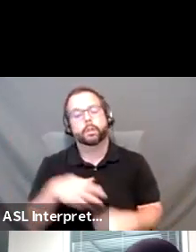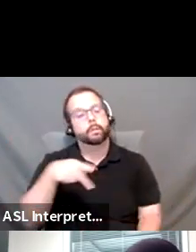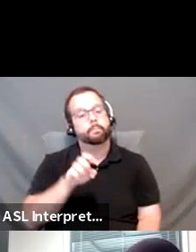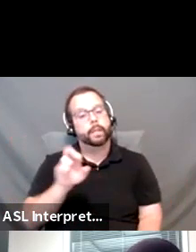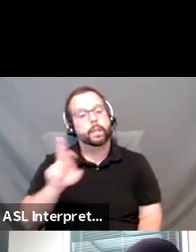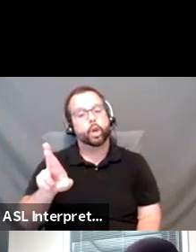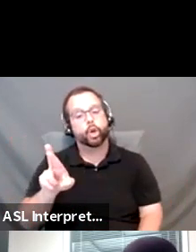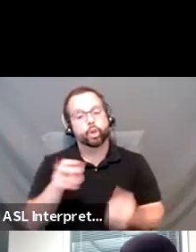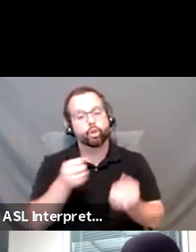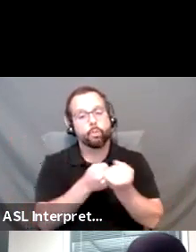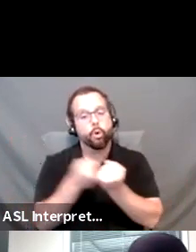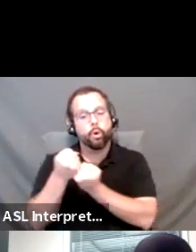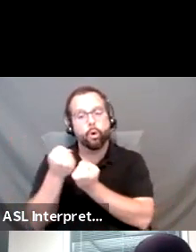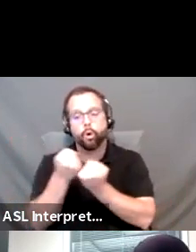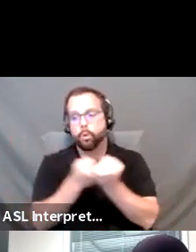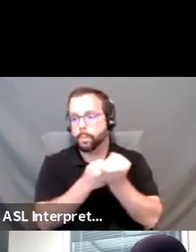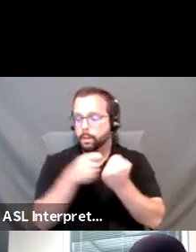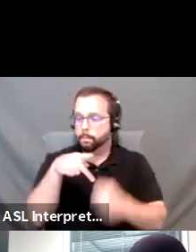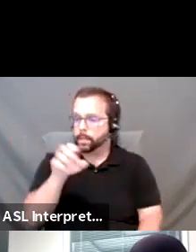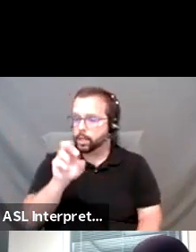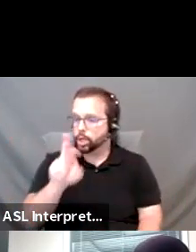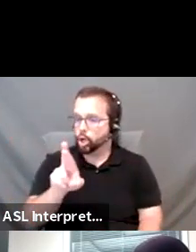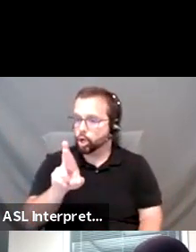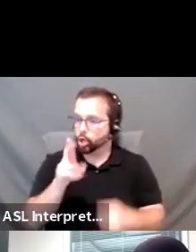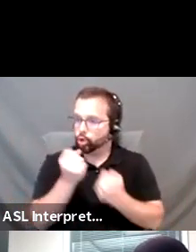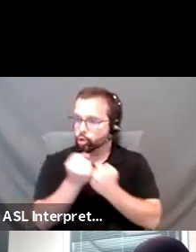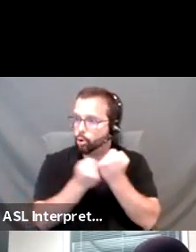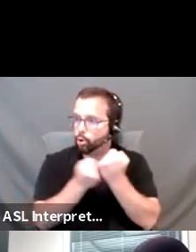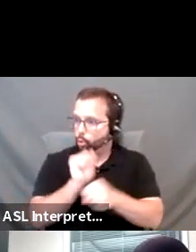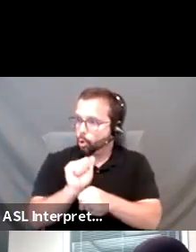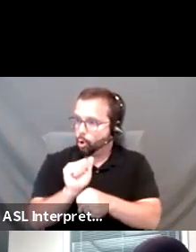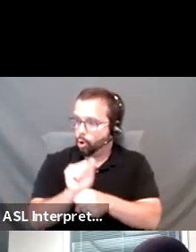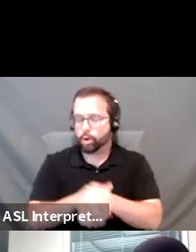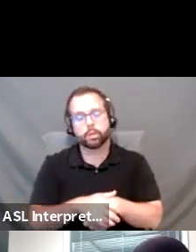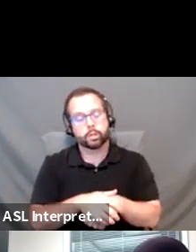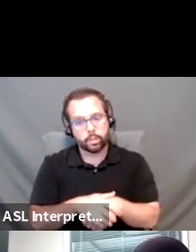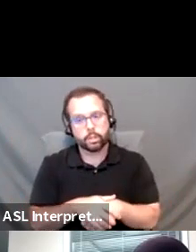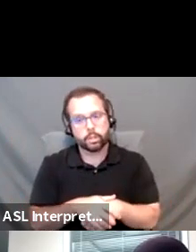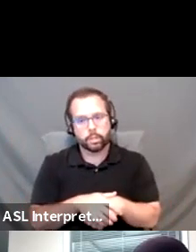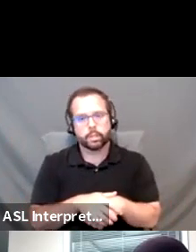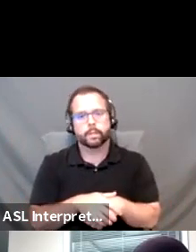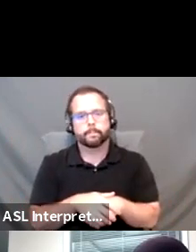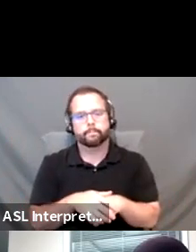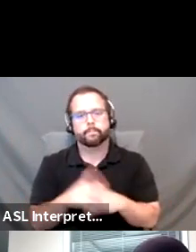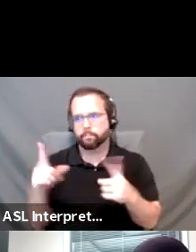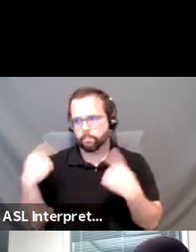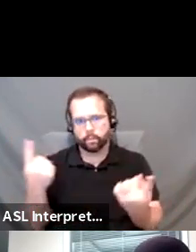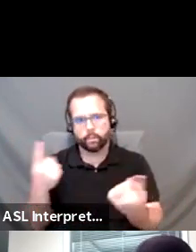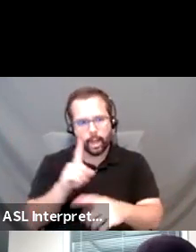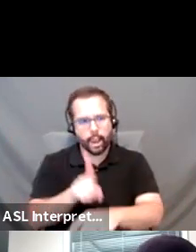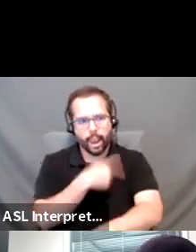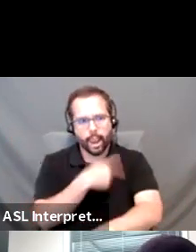to a lot of peer support work while people were needing people over the last year. And